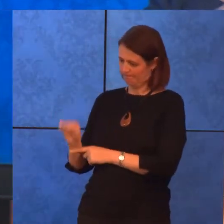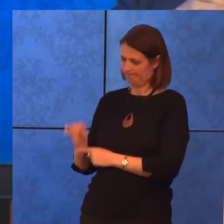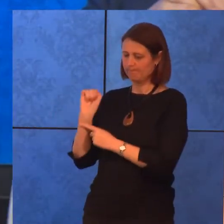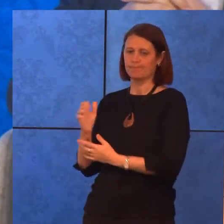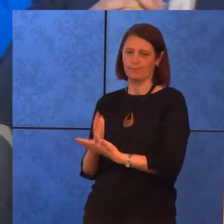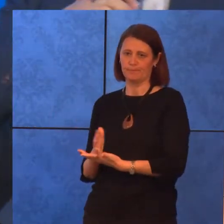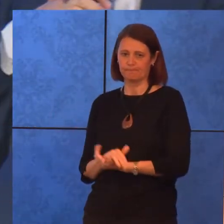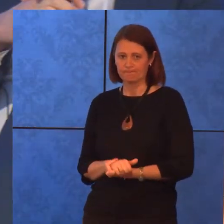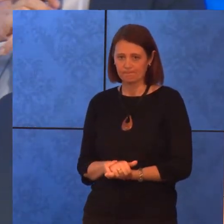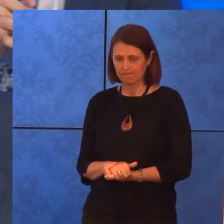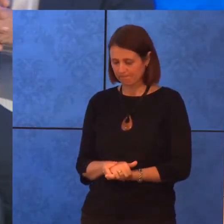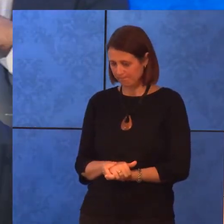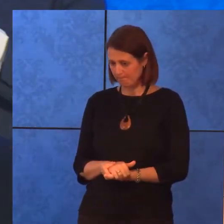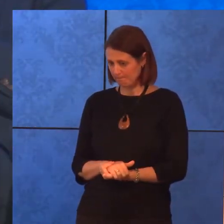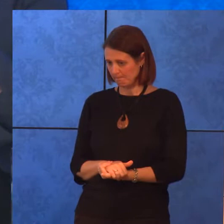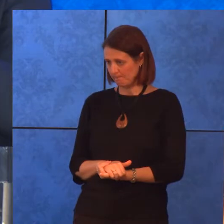In fact,